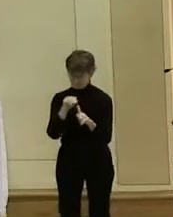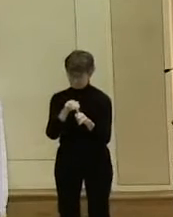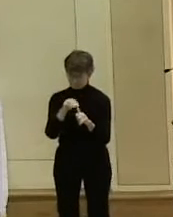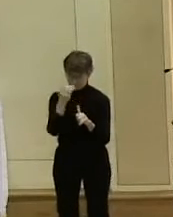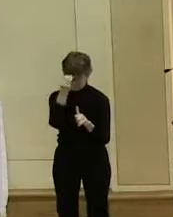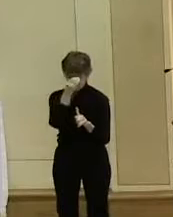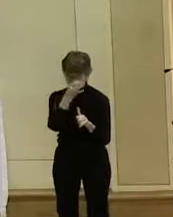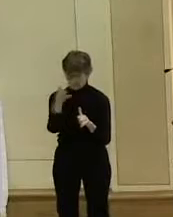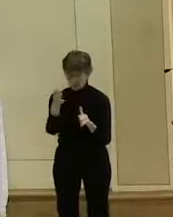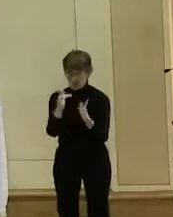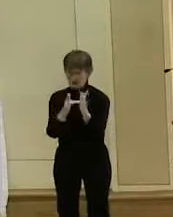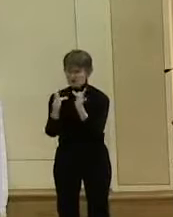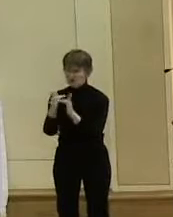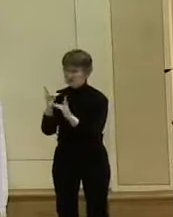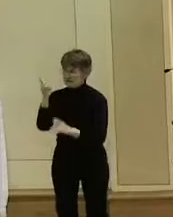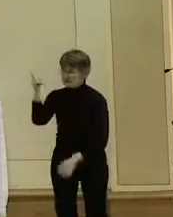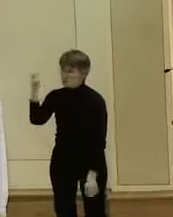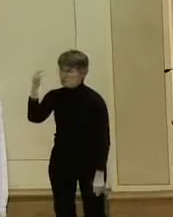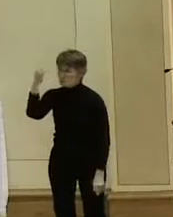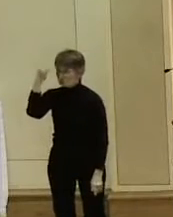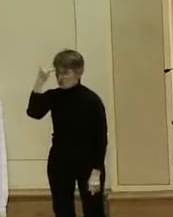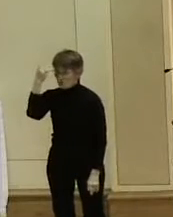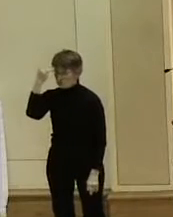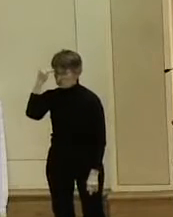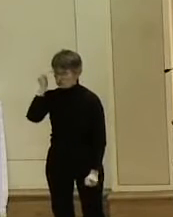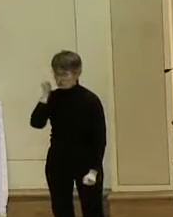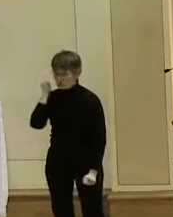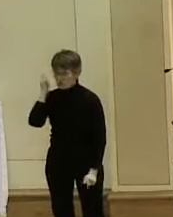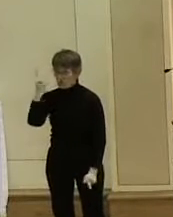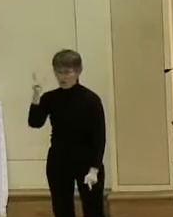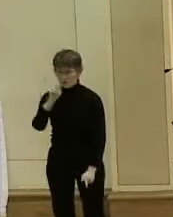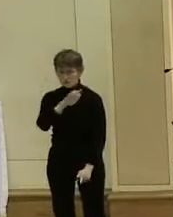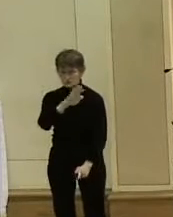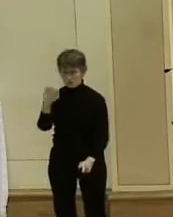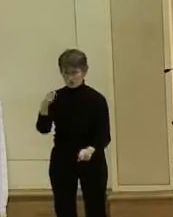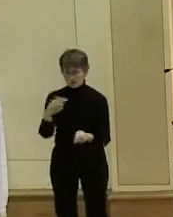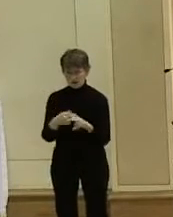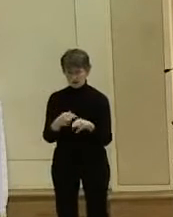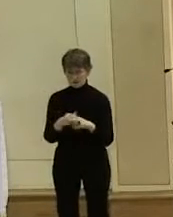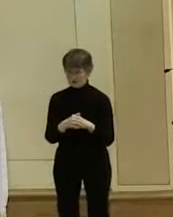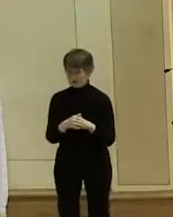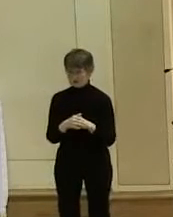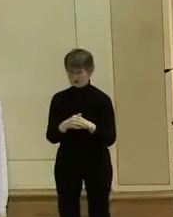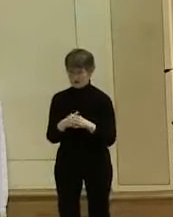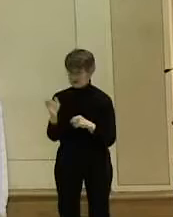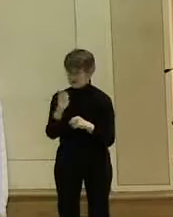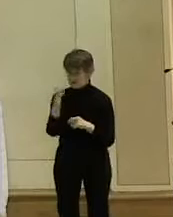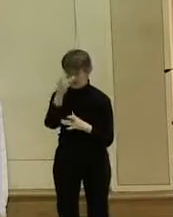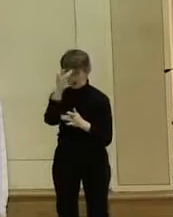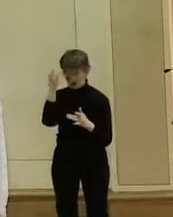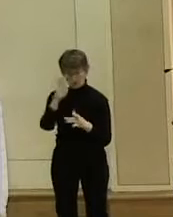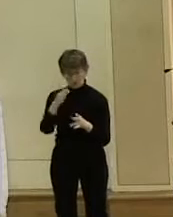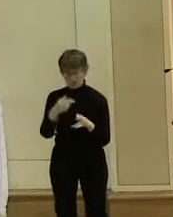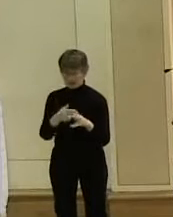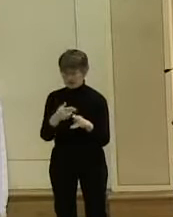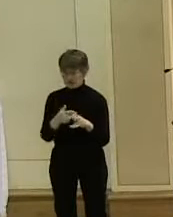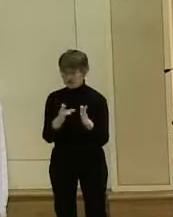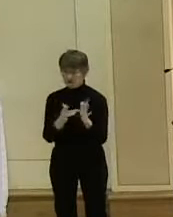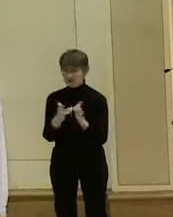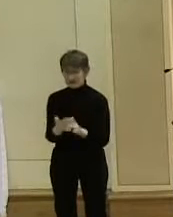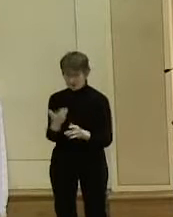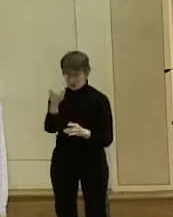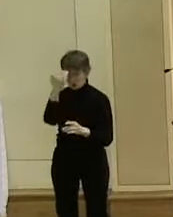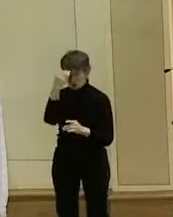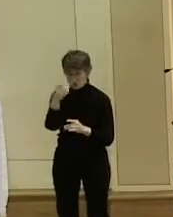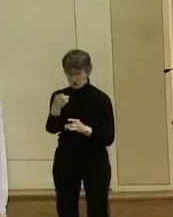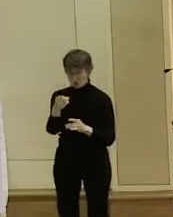name. To have someone's name means that you have a relationship with somebody, that you have a